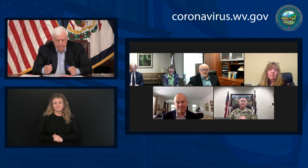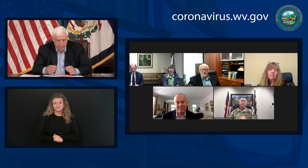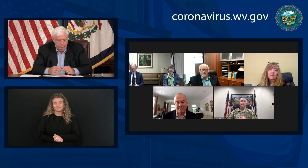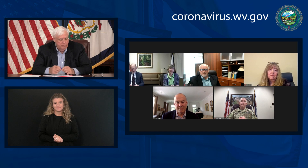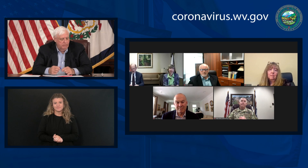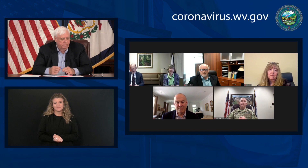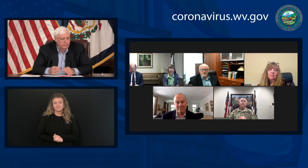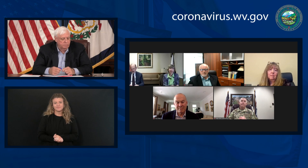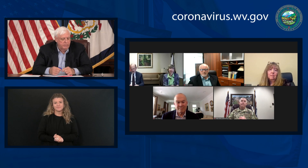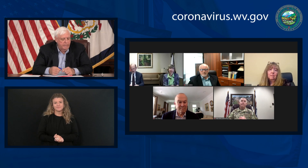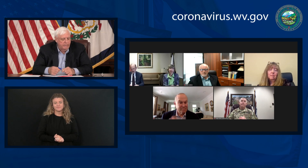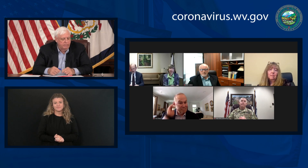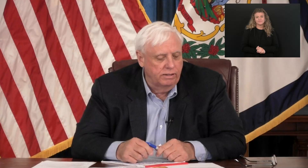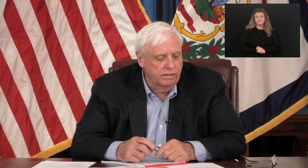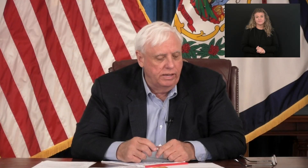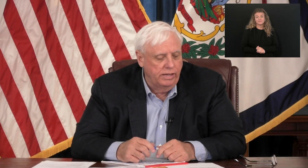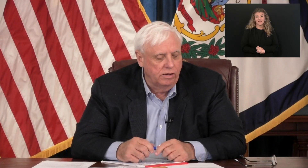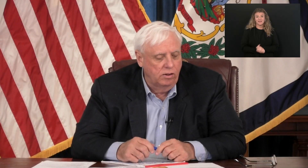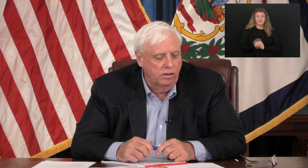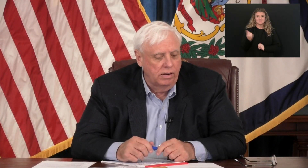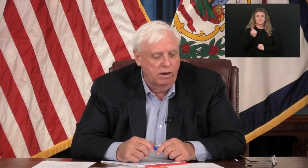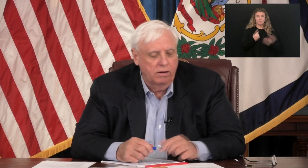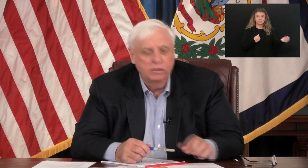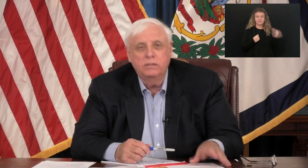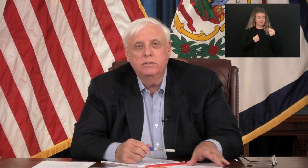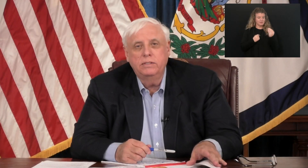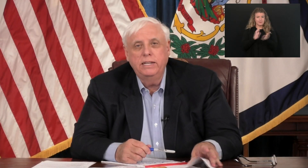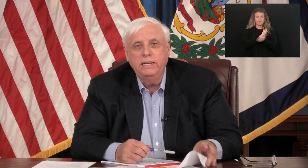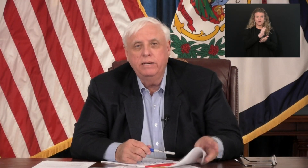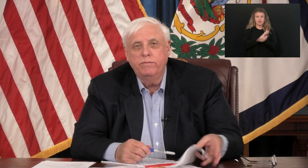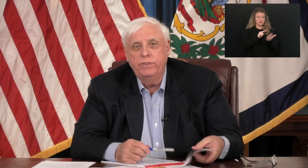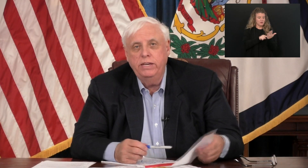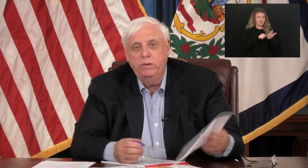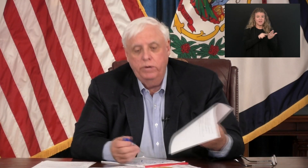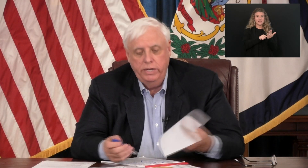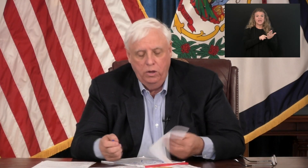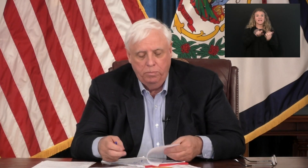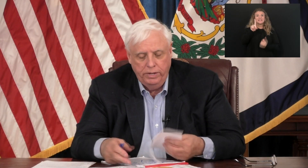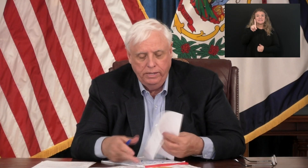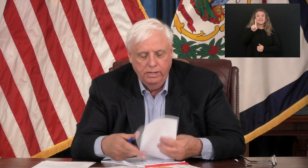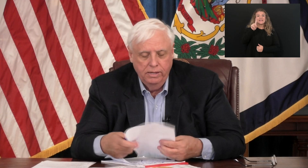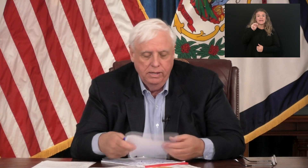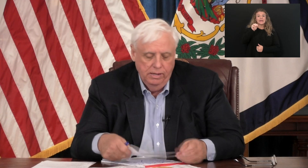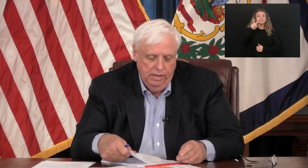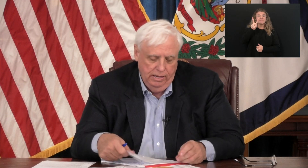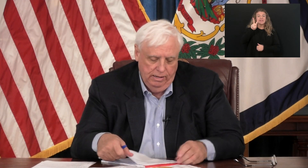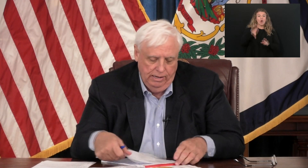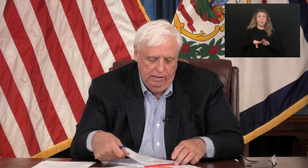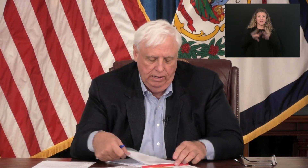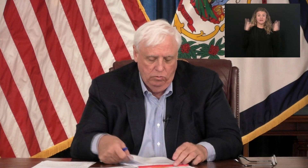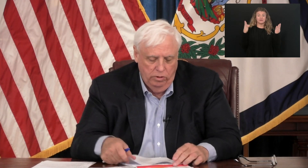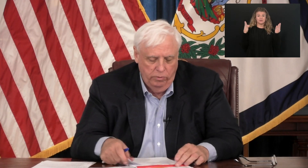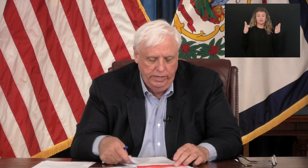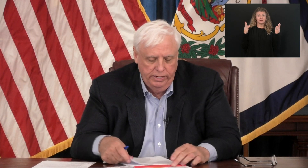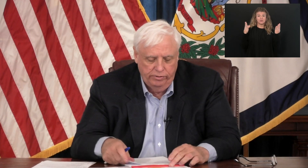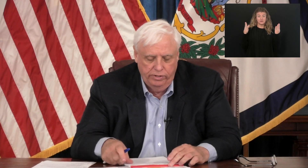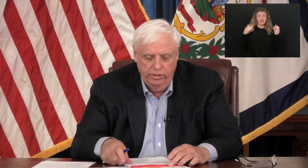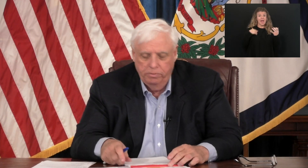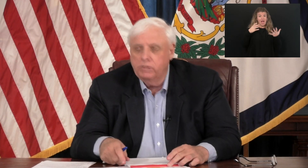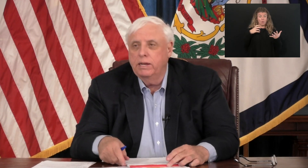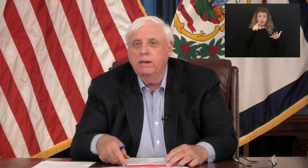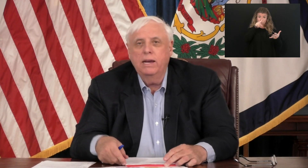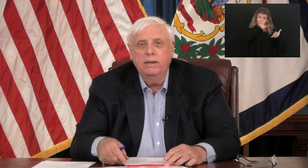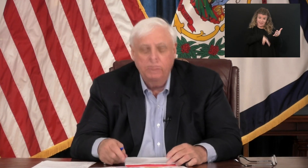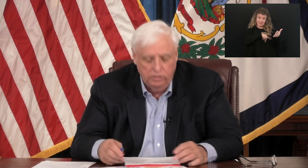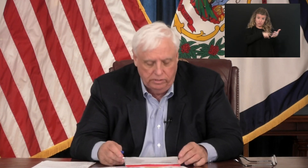Okay, I've just been handed a thing on our DMV reopening. I want to read this to you